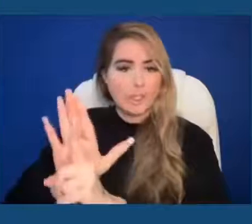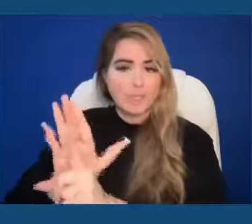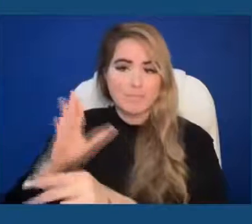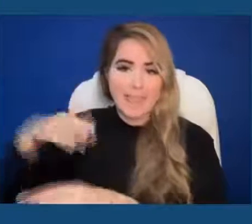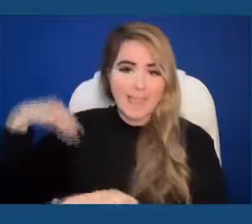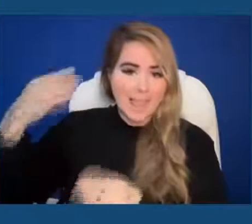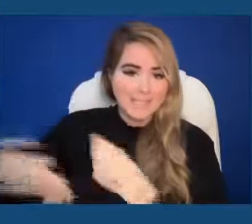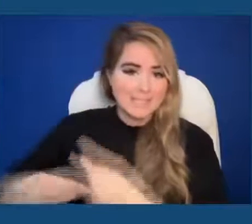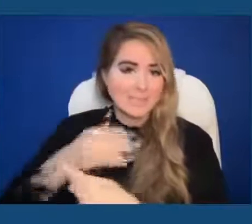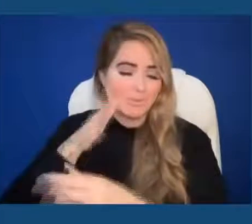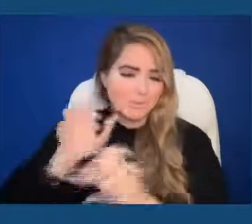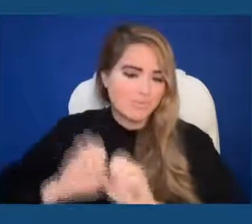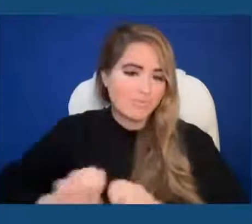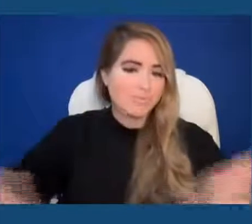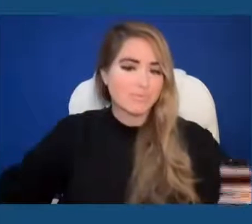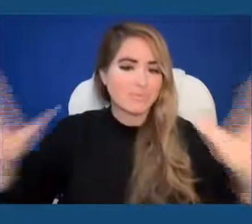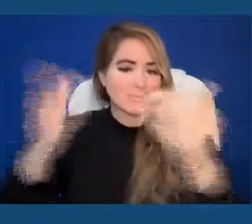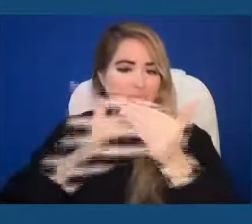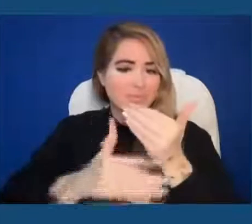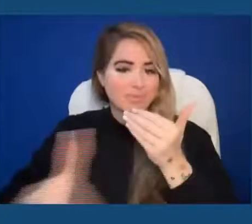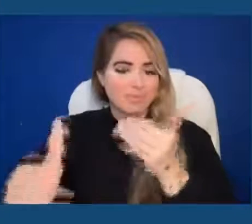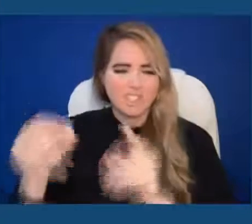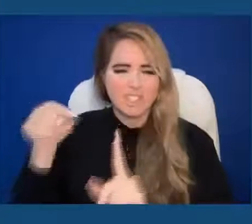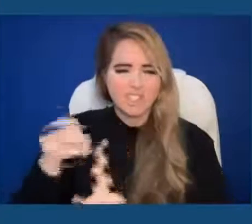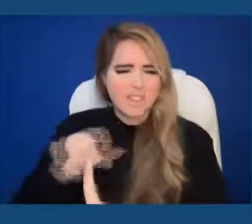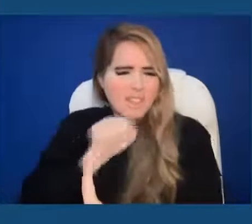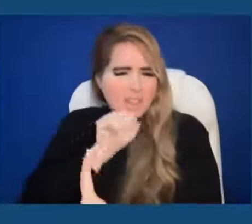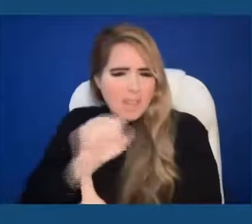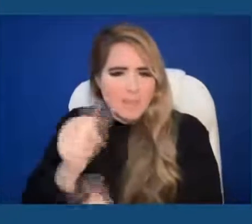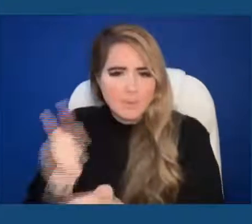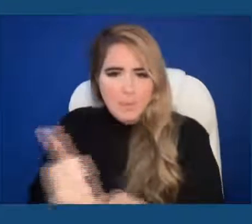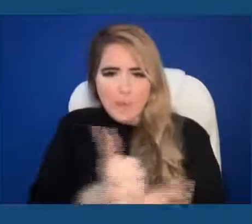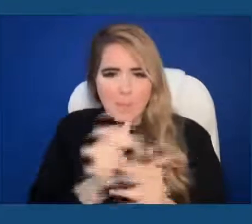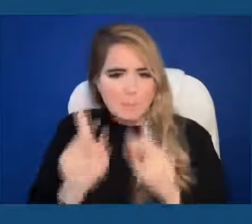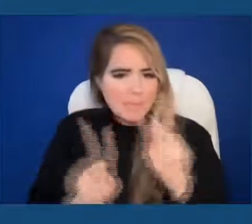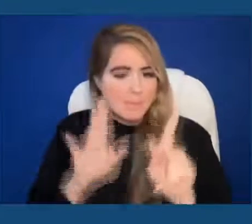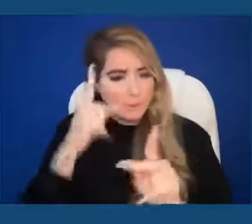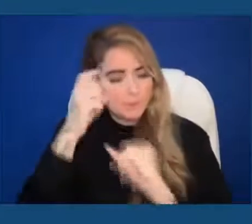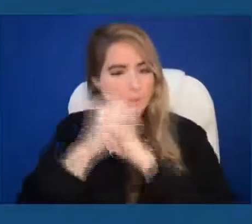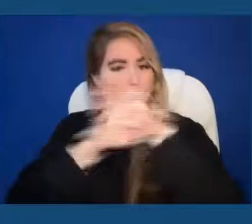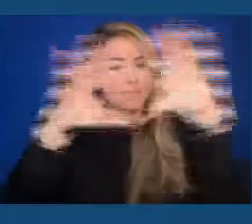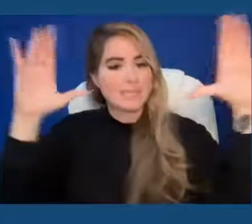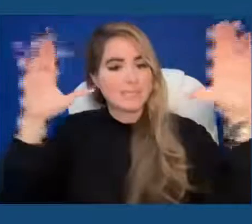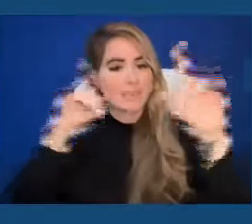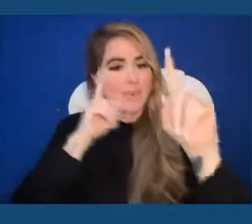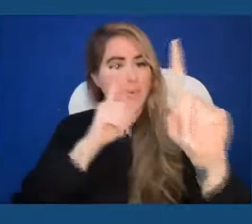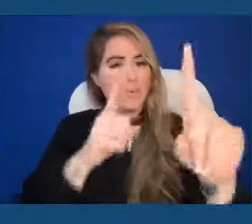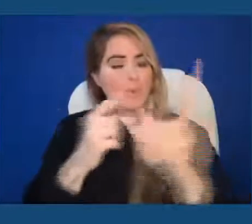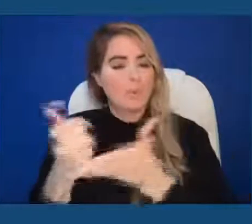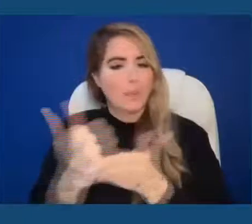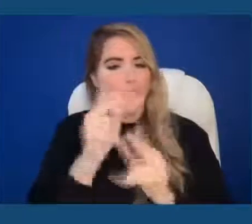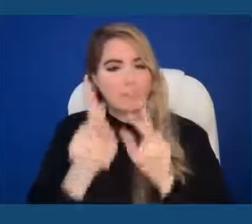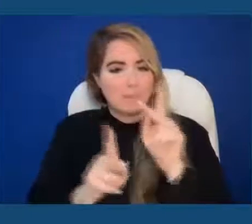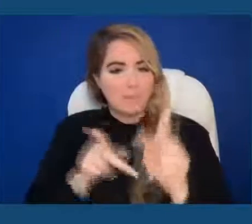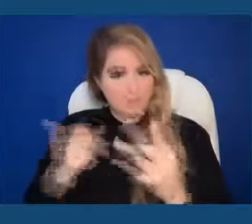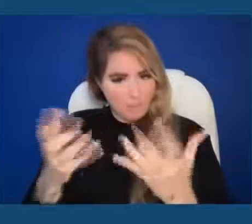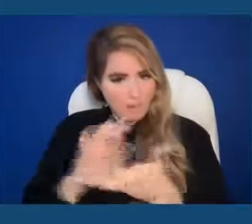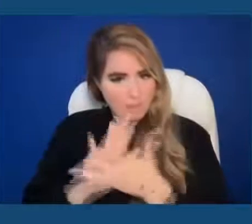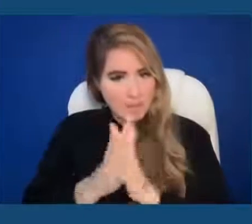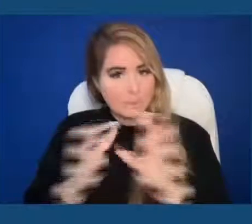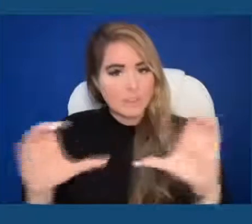Melanie loved to help others. That was her dream in life and her goal. She wanted to be a certified drug and alcohol